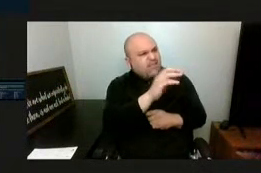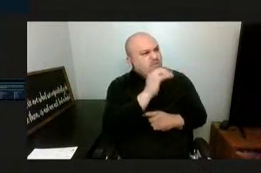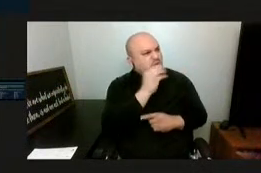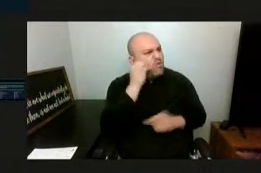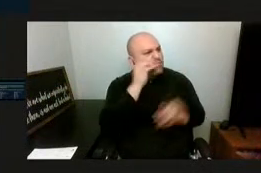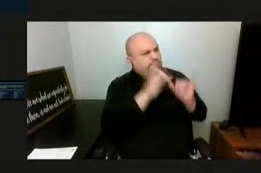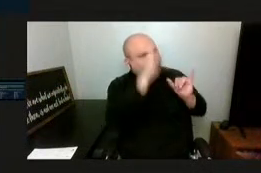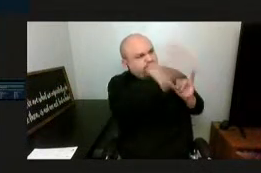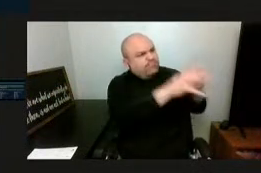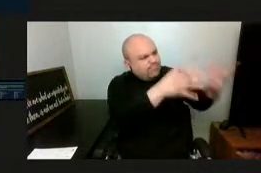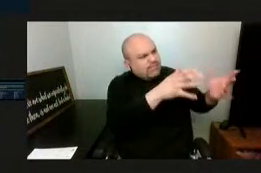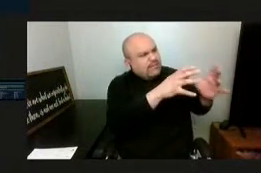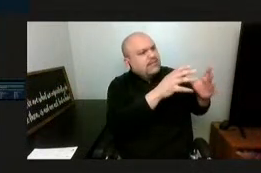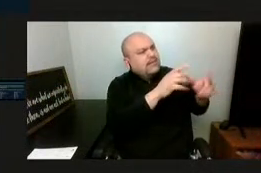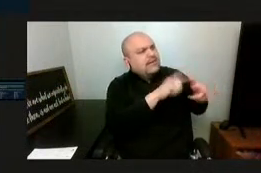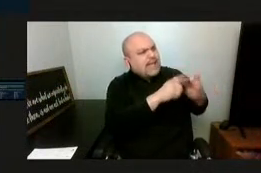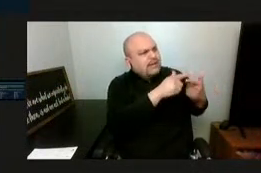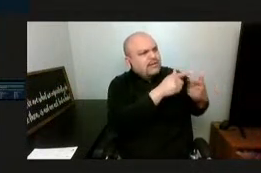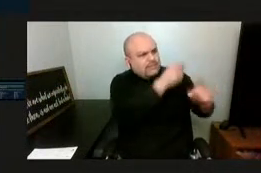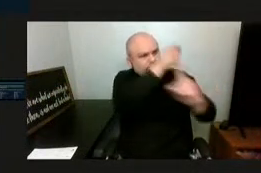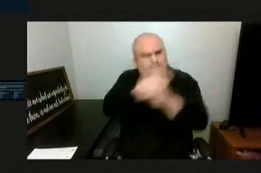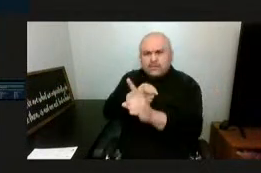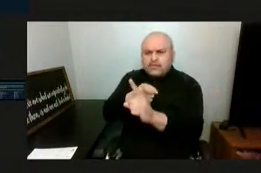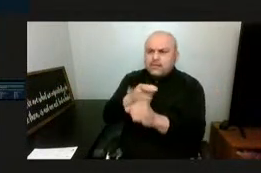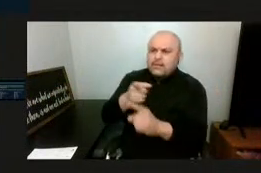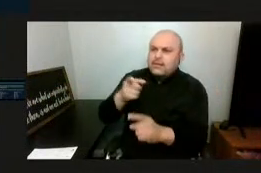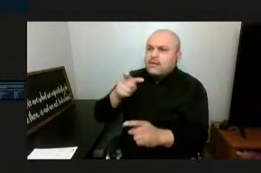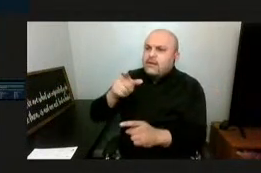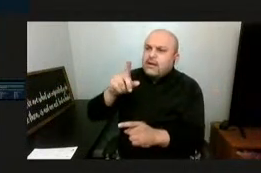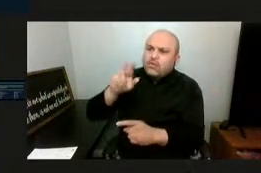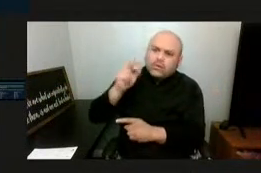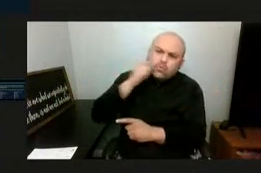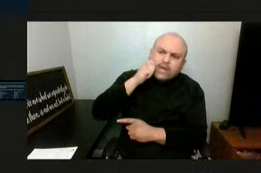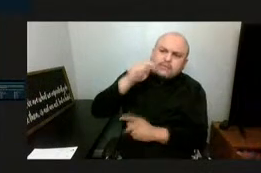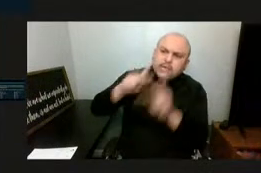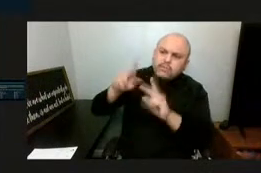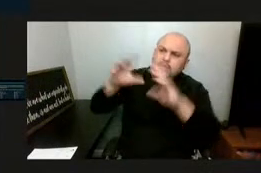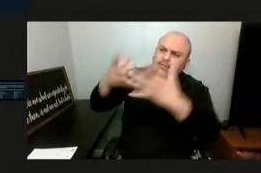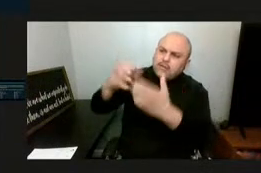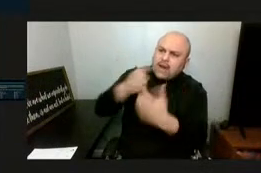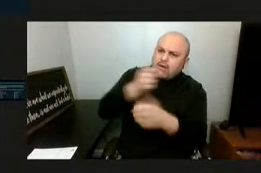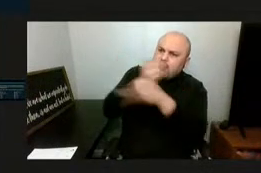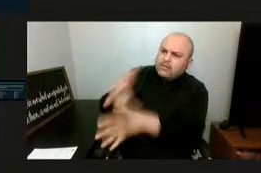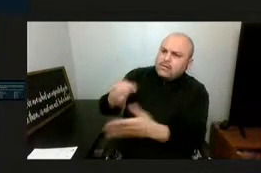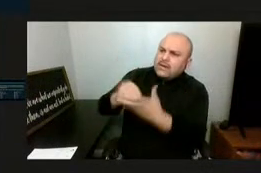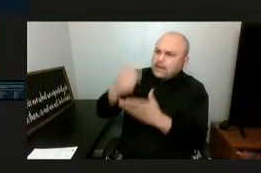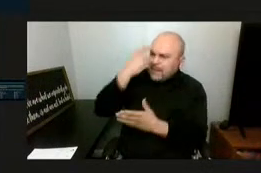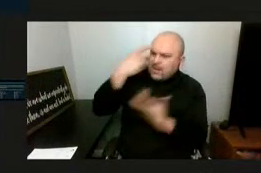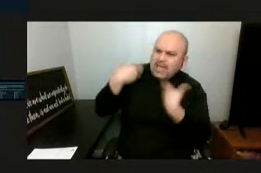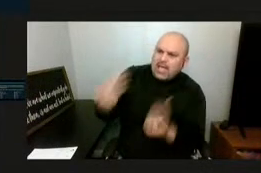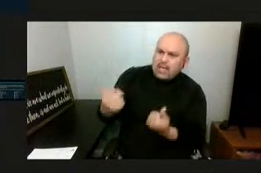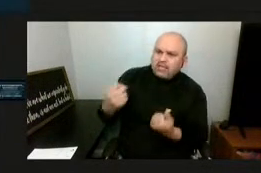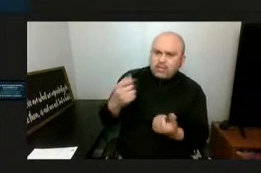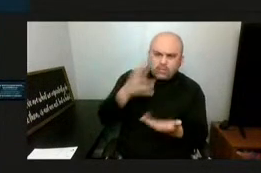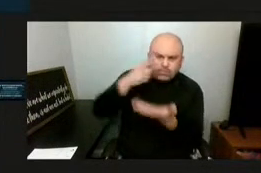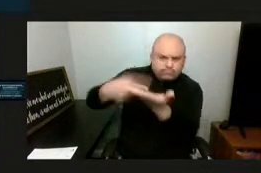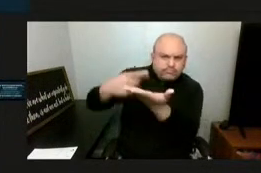longstanding racial inequities and how that's playing out on our mental health. Dr. Akbar?